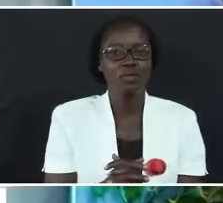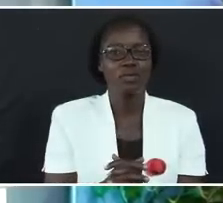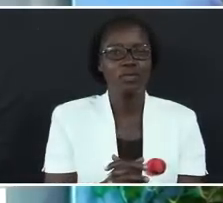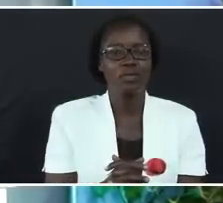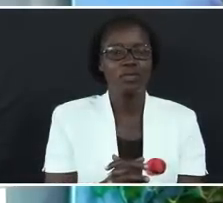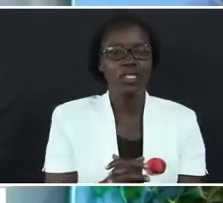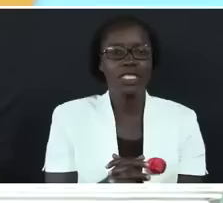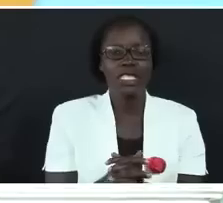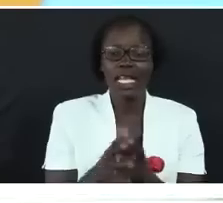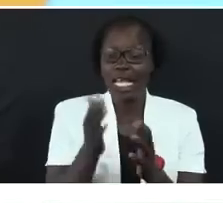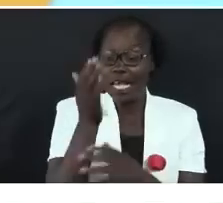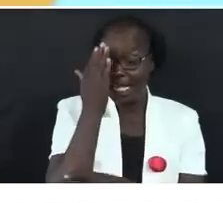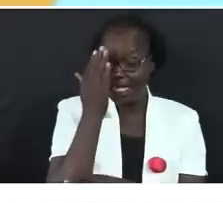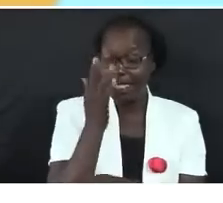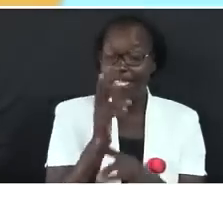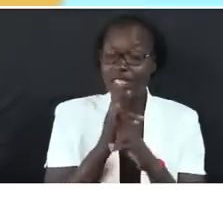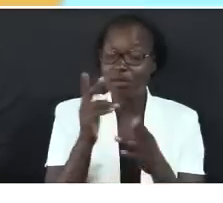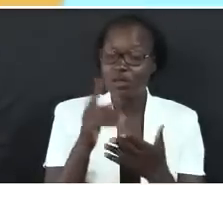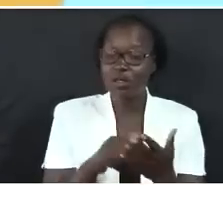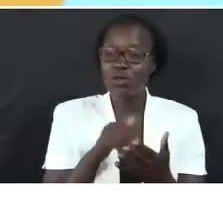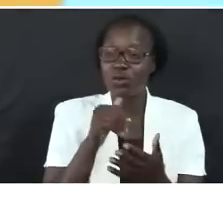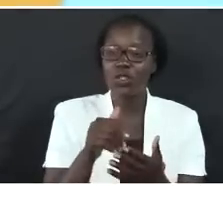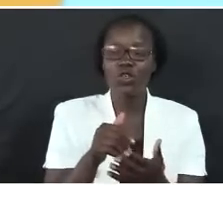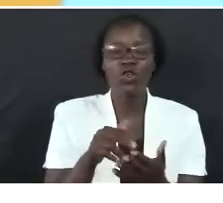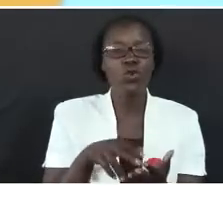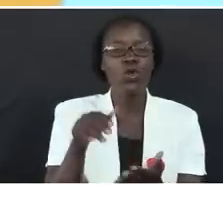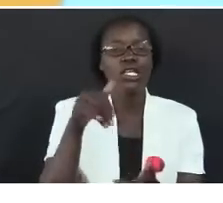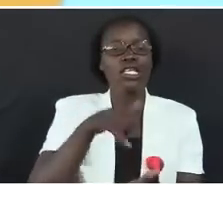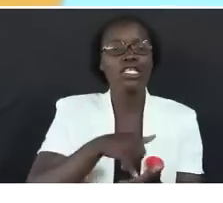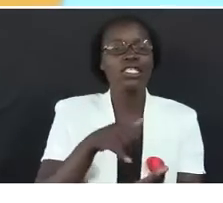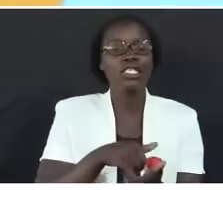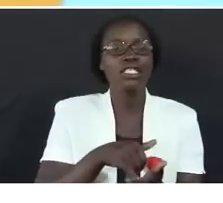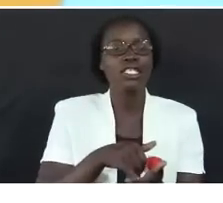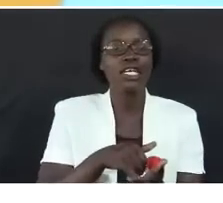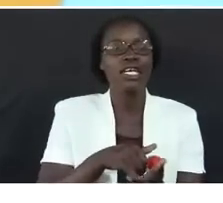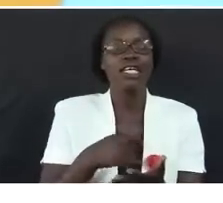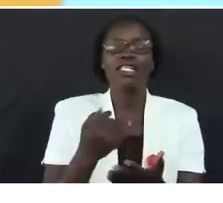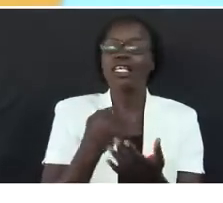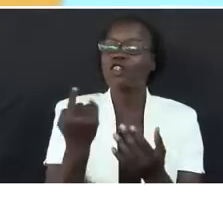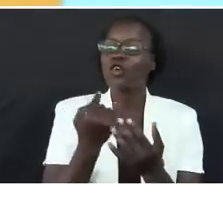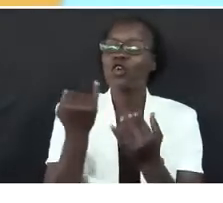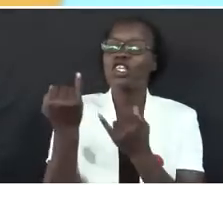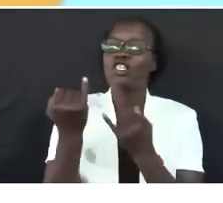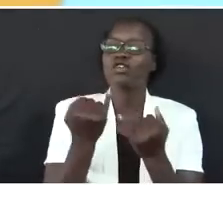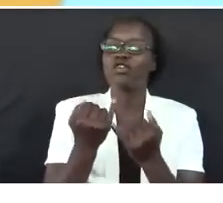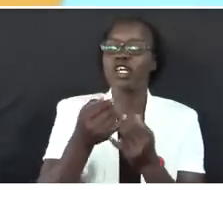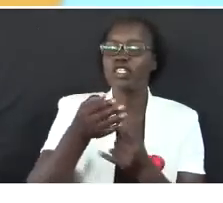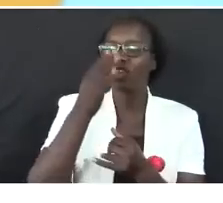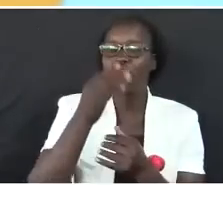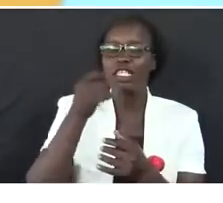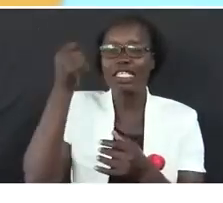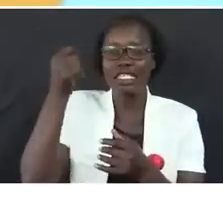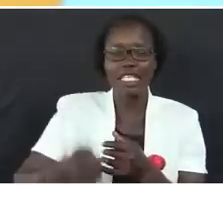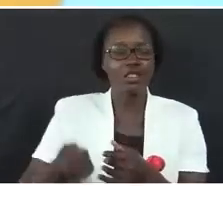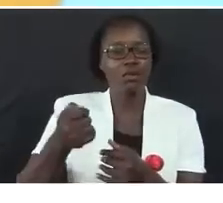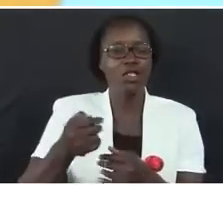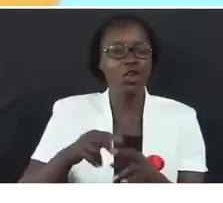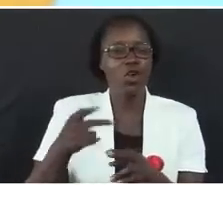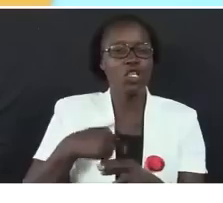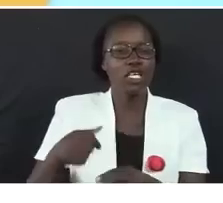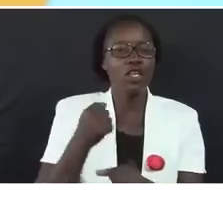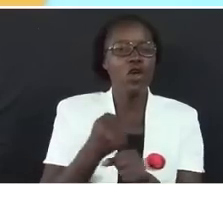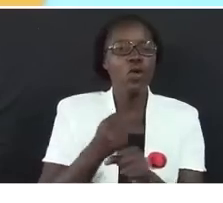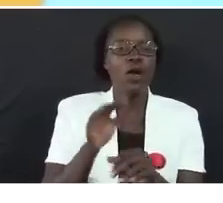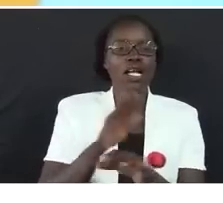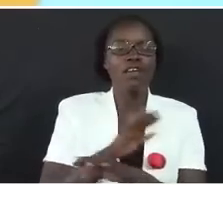Israel's response was, we will not walk in it. A response that only invites God's judgments upon us. We have done